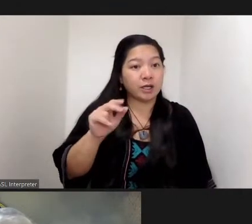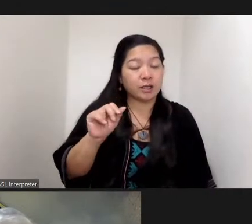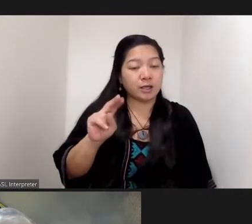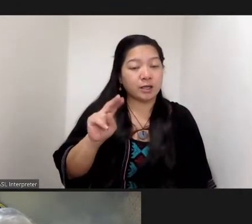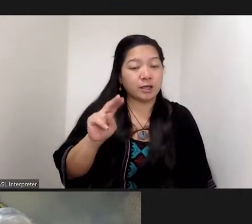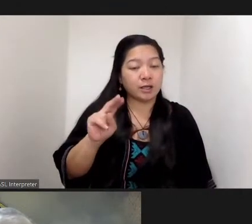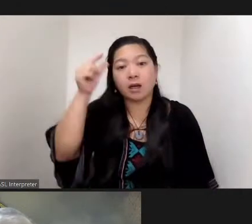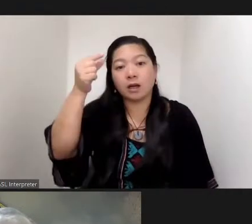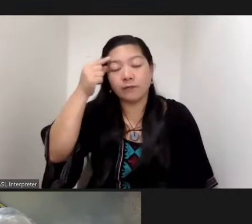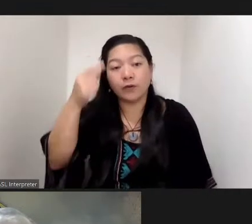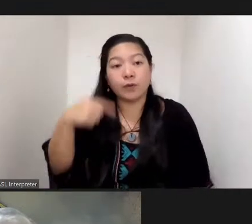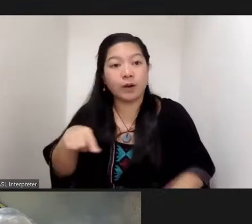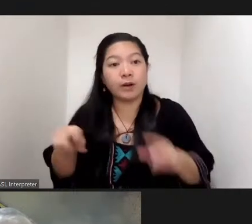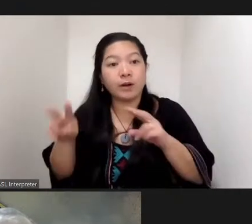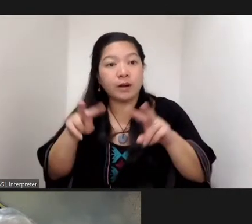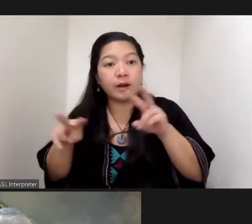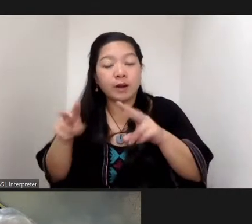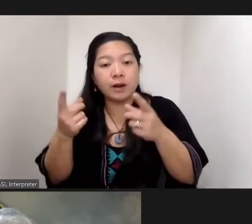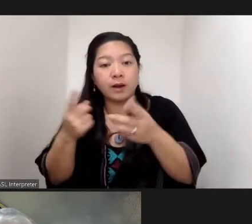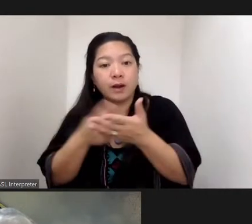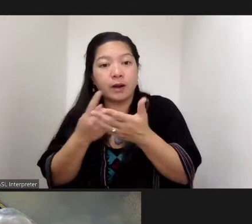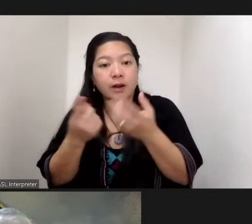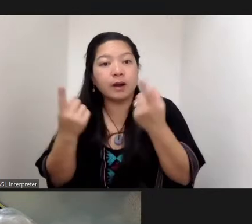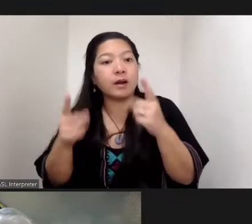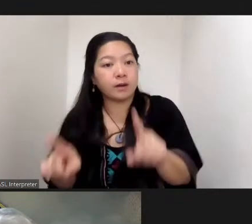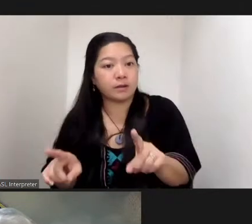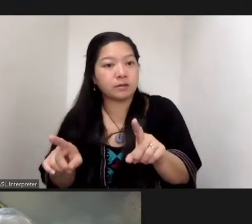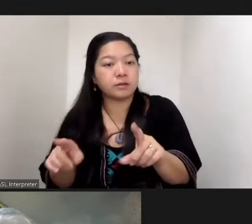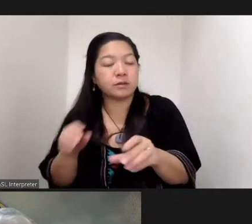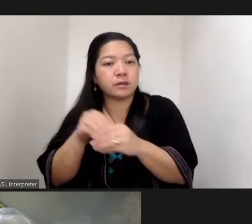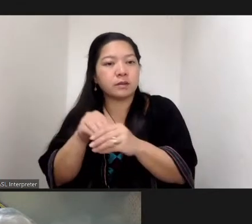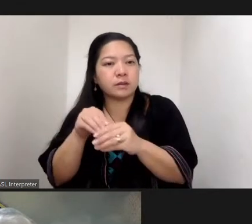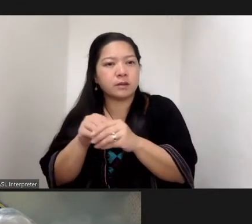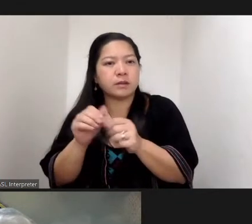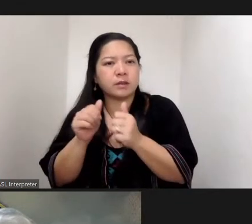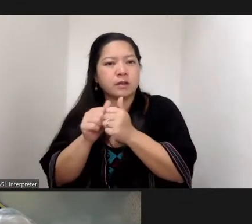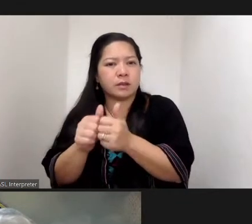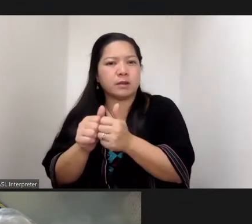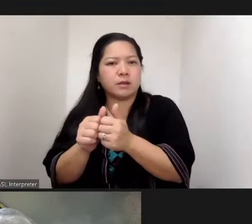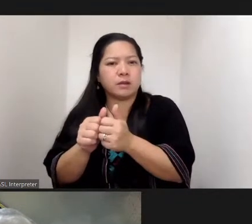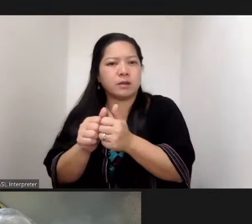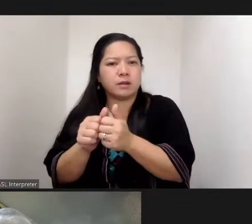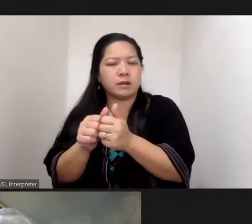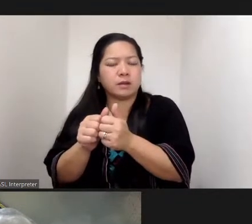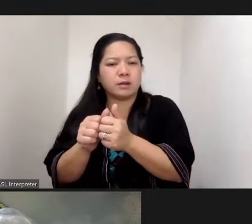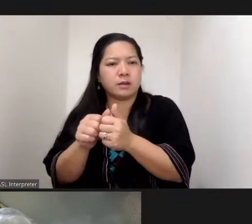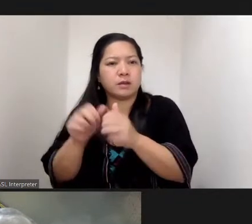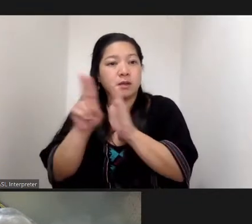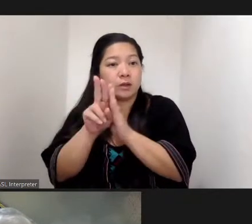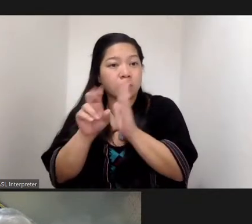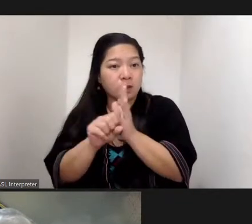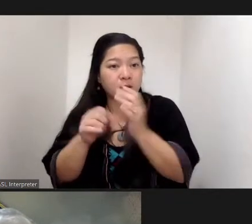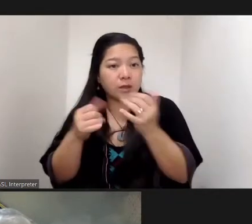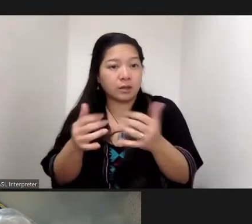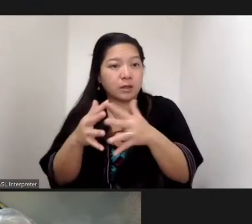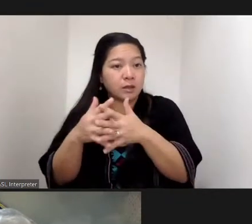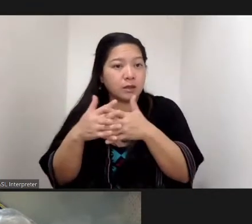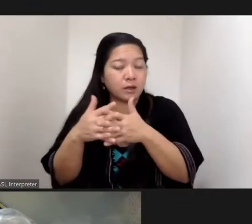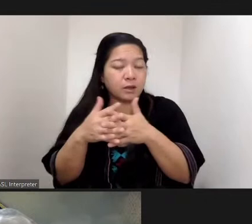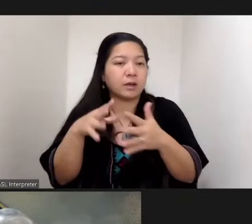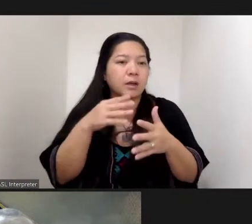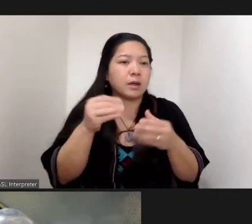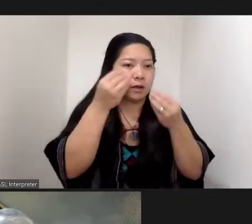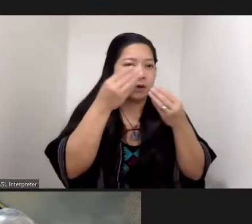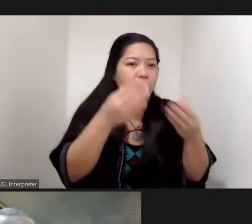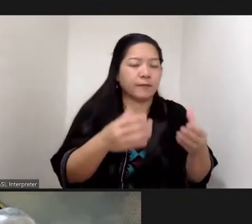Governor, we're tracking something happening with the US. And Governor Chima Bakum would